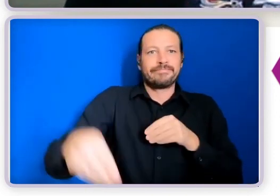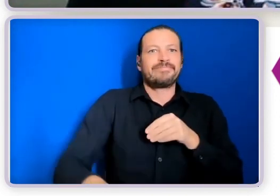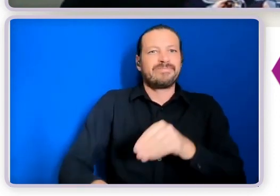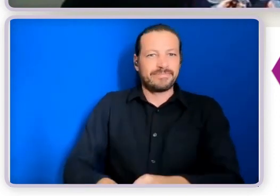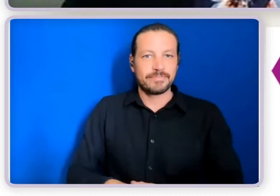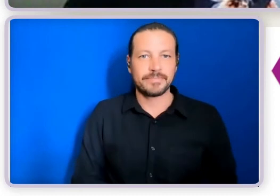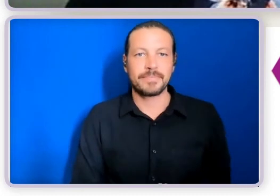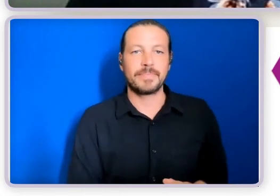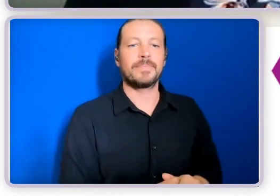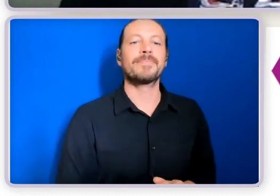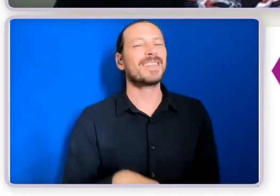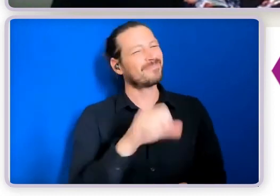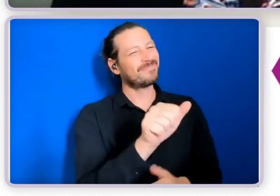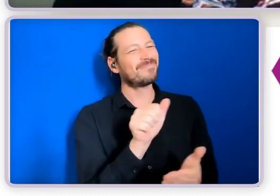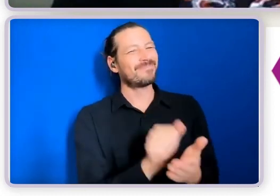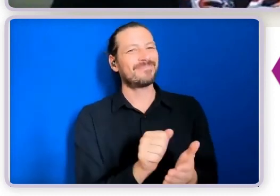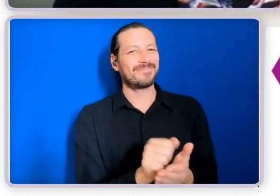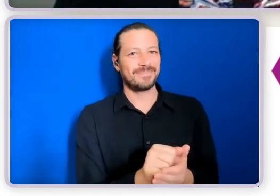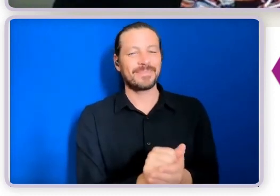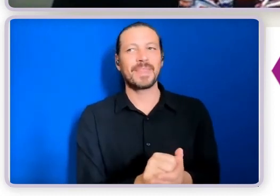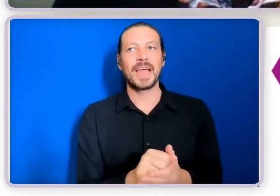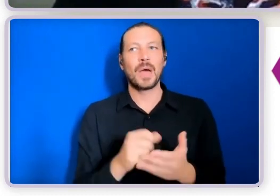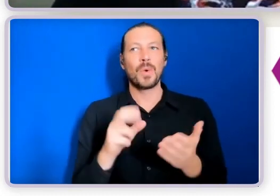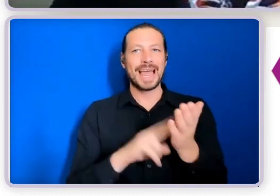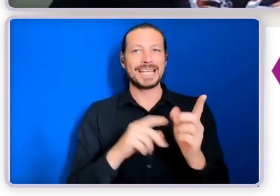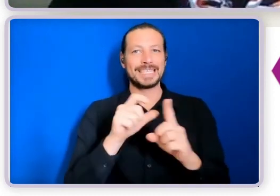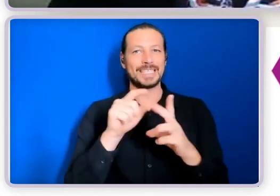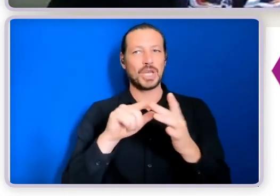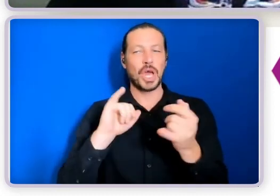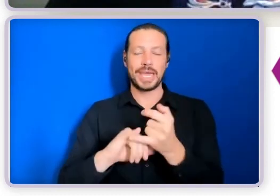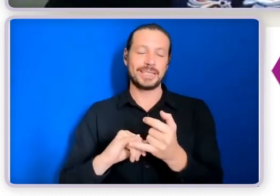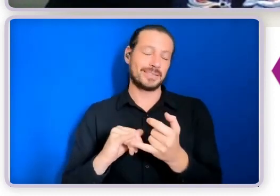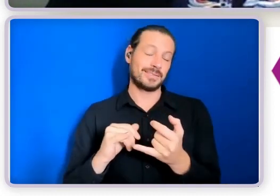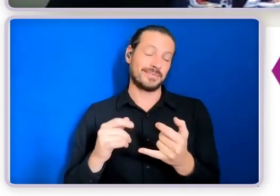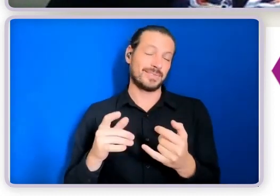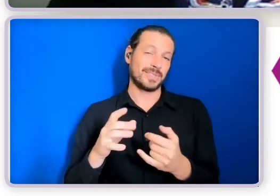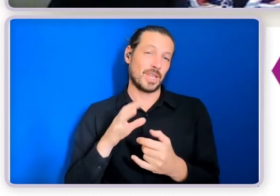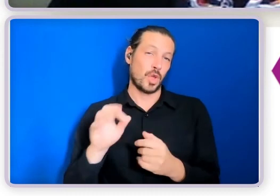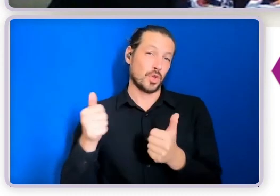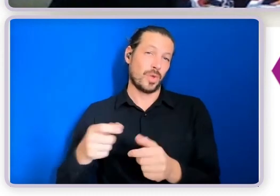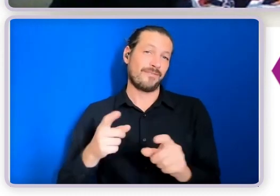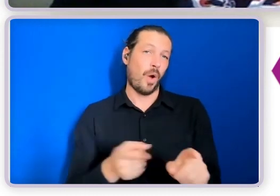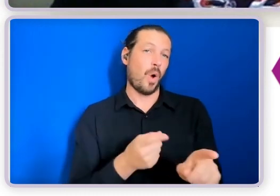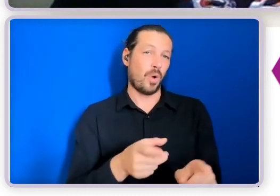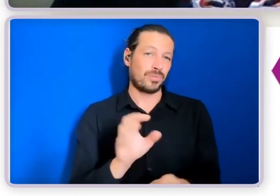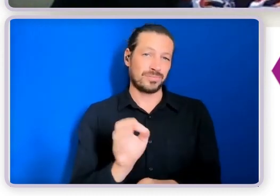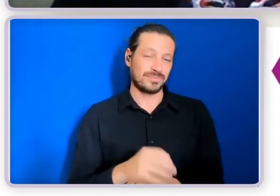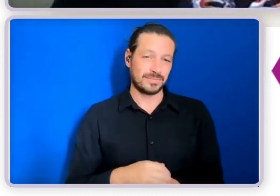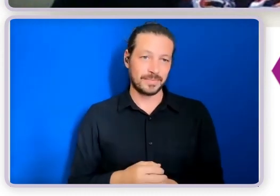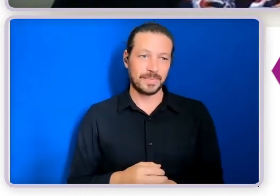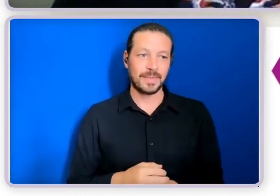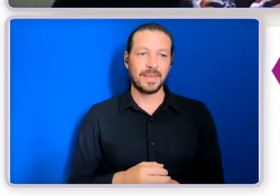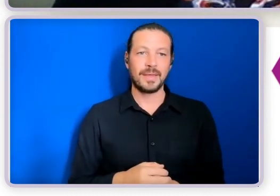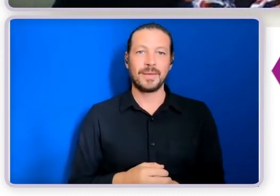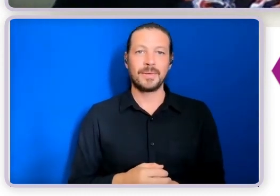the NDIS is not good at this, and that's what happens when you allow almost anybody, which is a